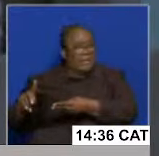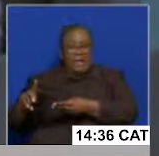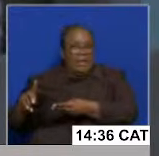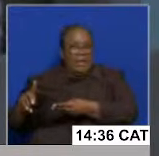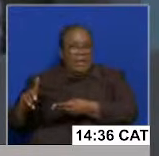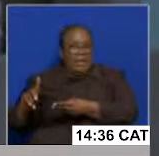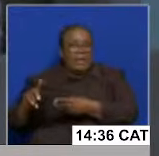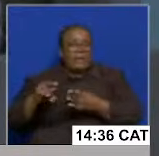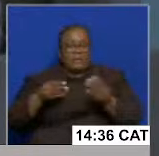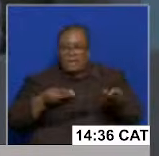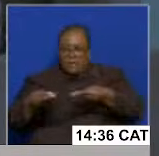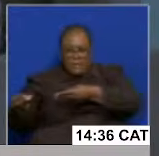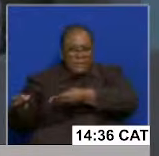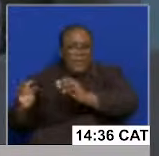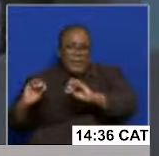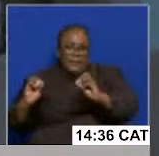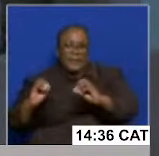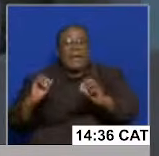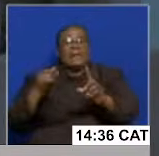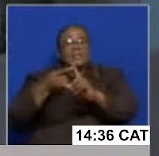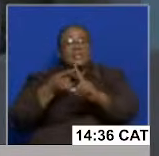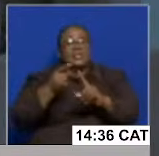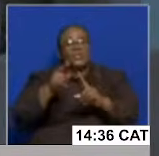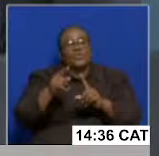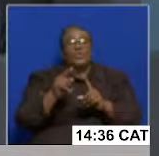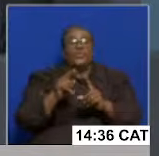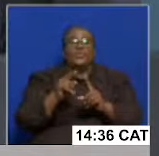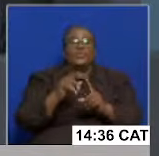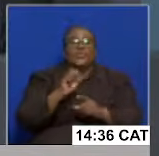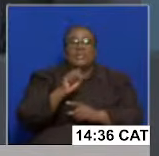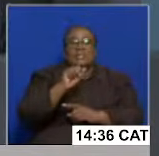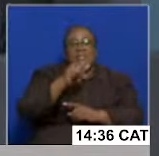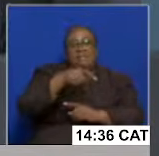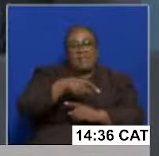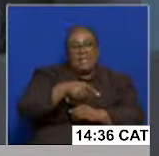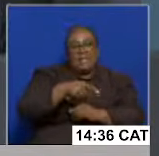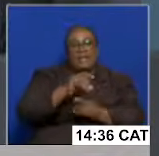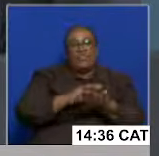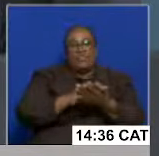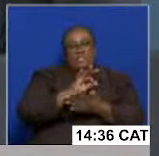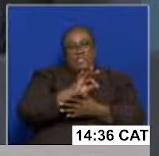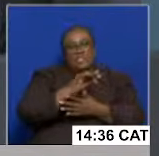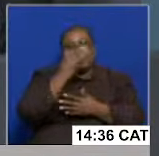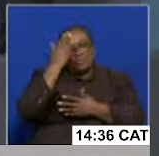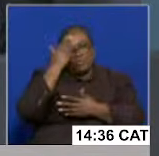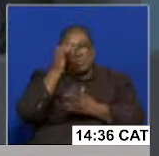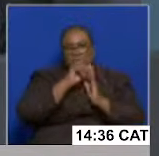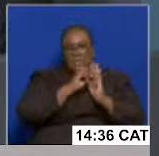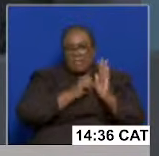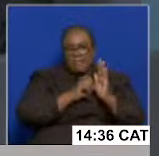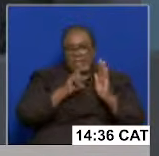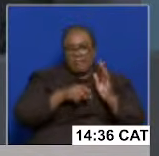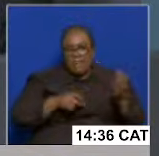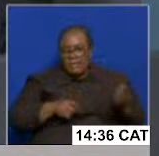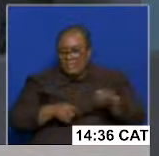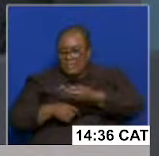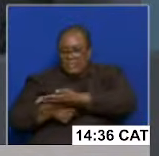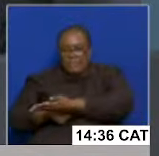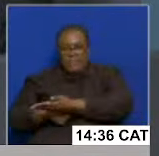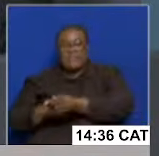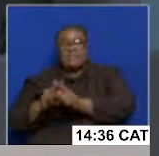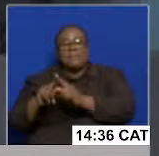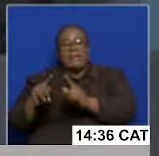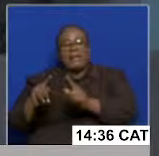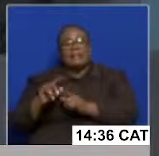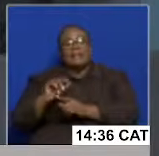a statement was imminent and it has to be given to IPID. And you had given her assurance that you will get